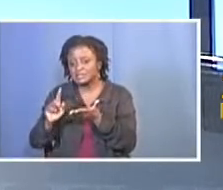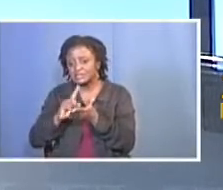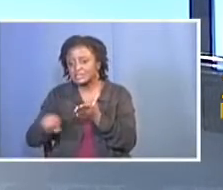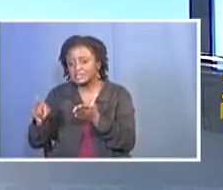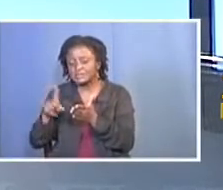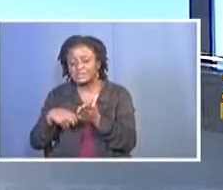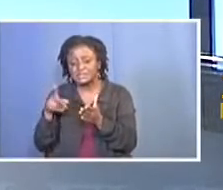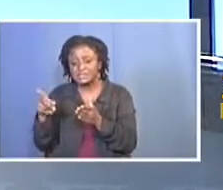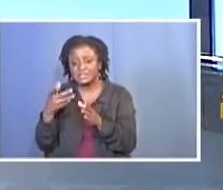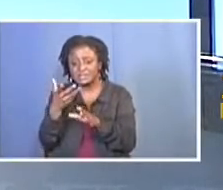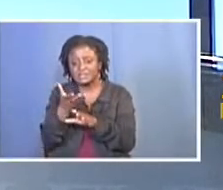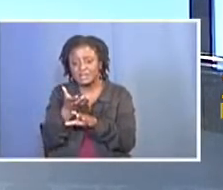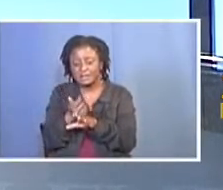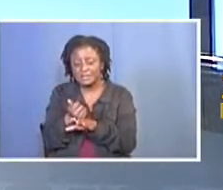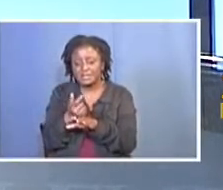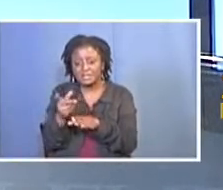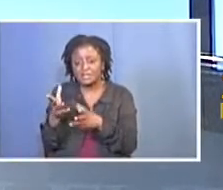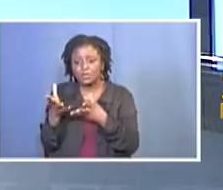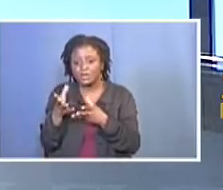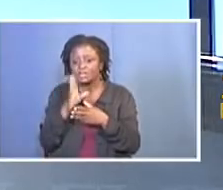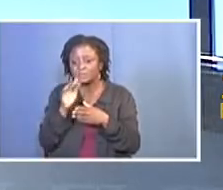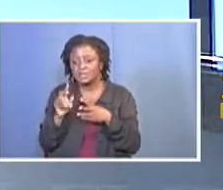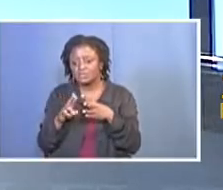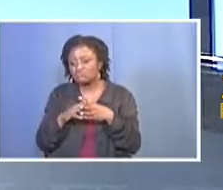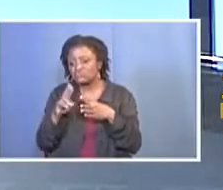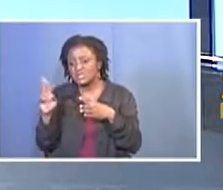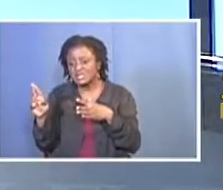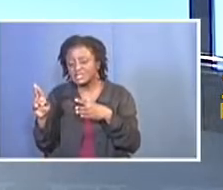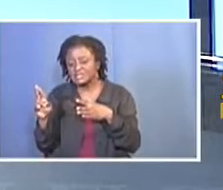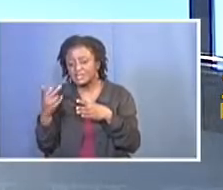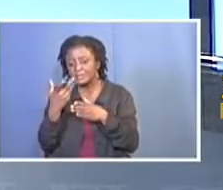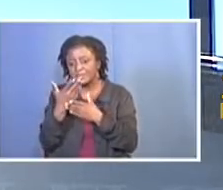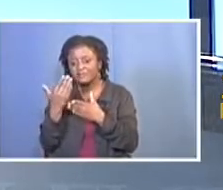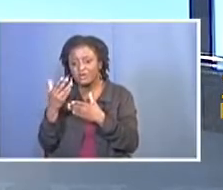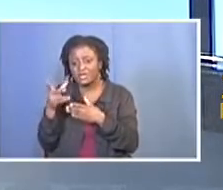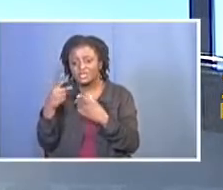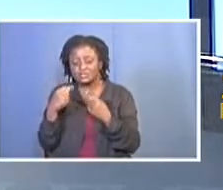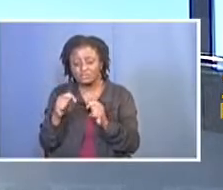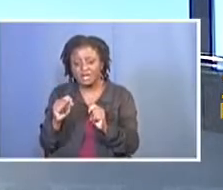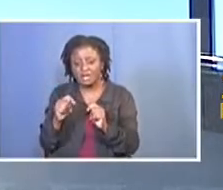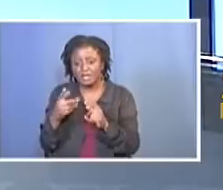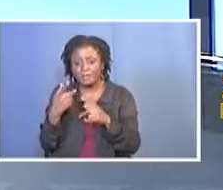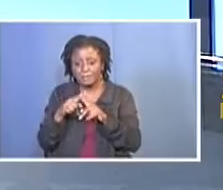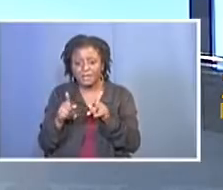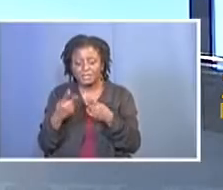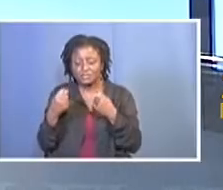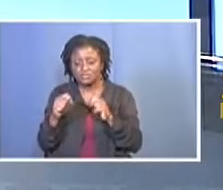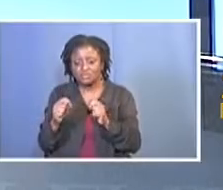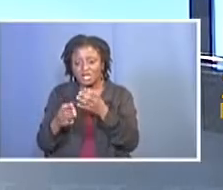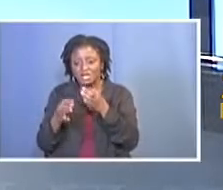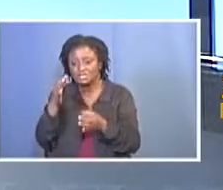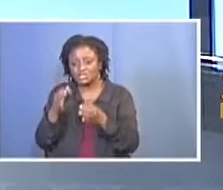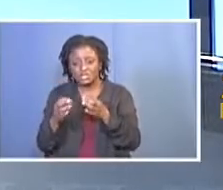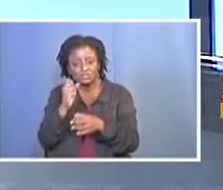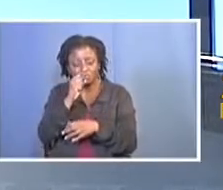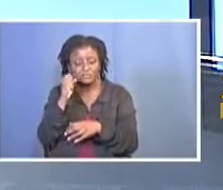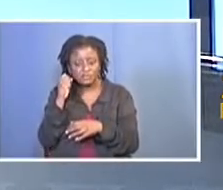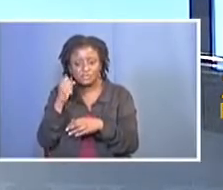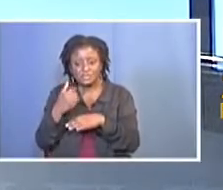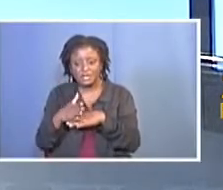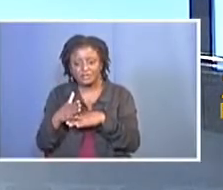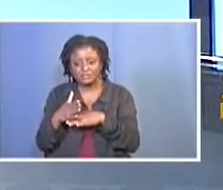his October 2023 murder trial, but the trial judge refused after taking into account, among other things,